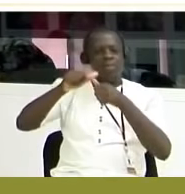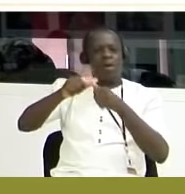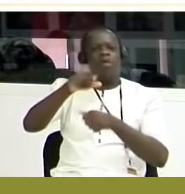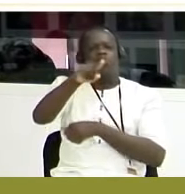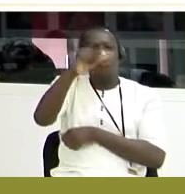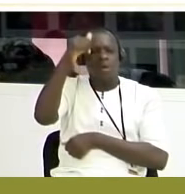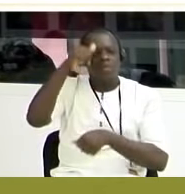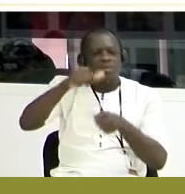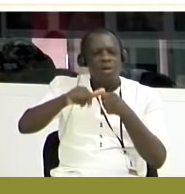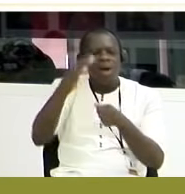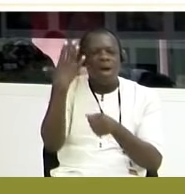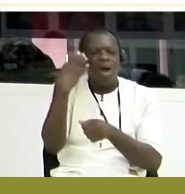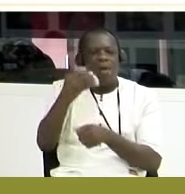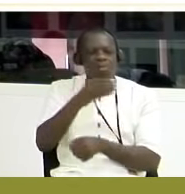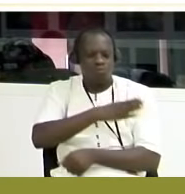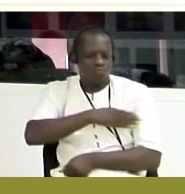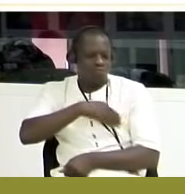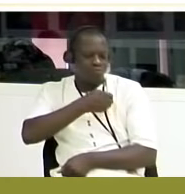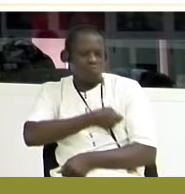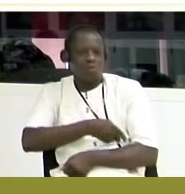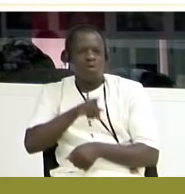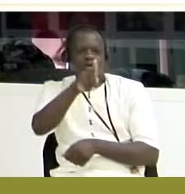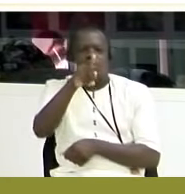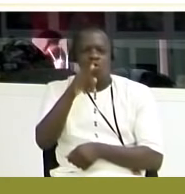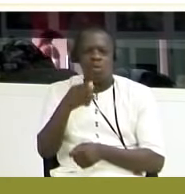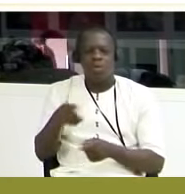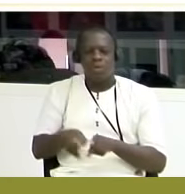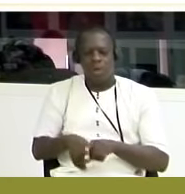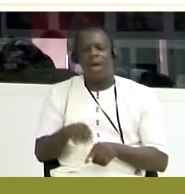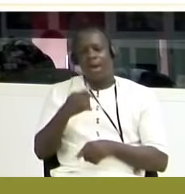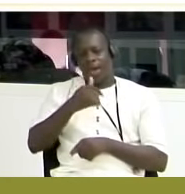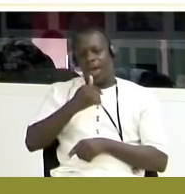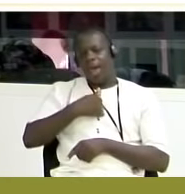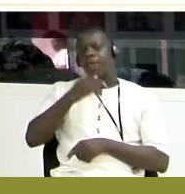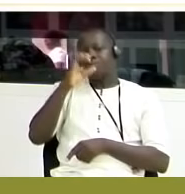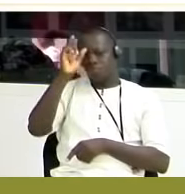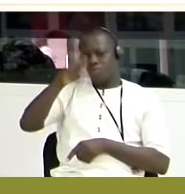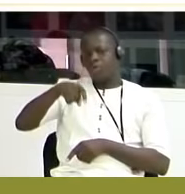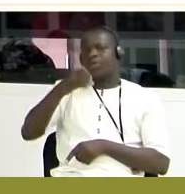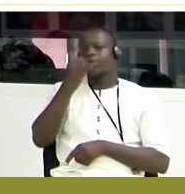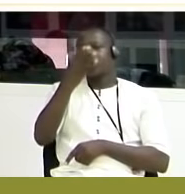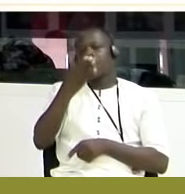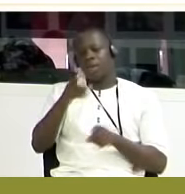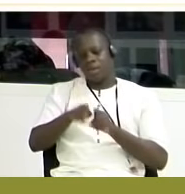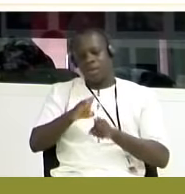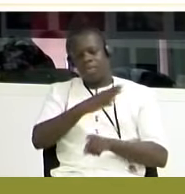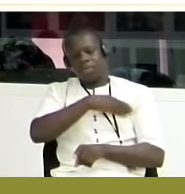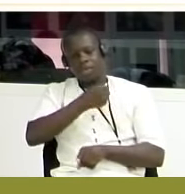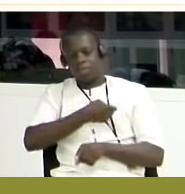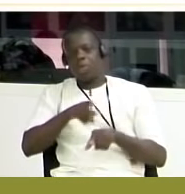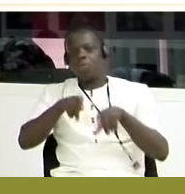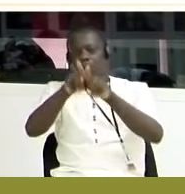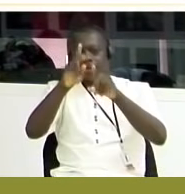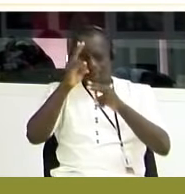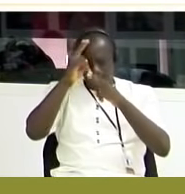you spent at the NIA? I must say they treated me with respect, to be quite honest.